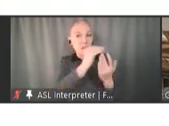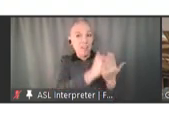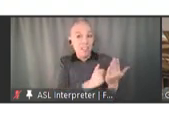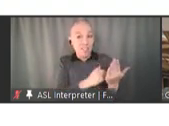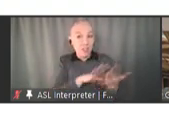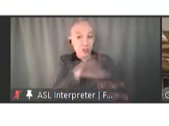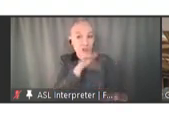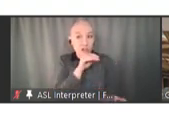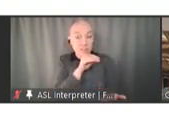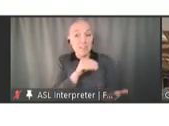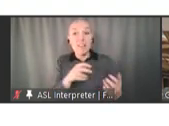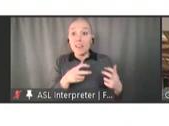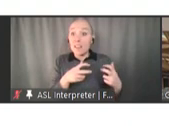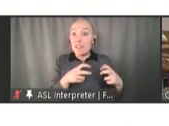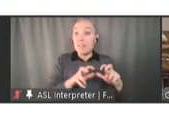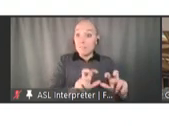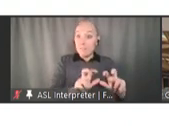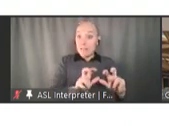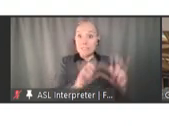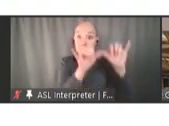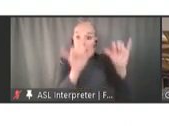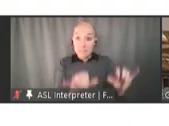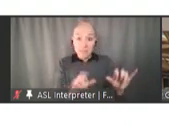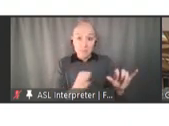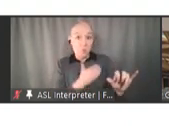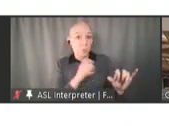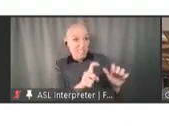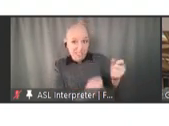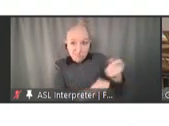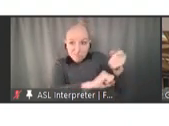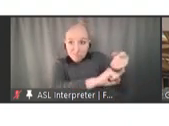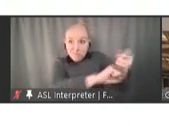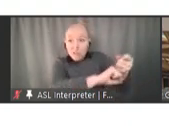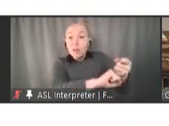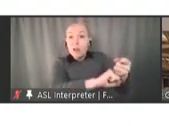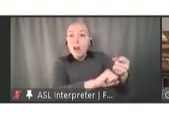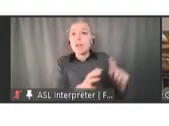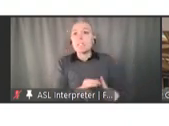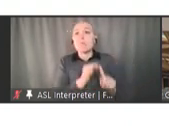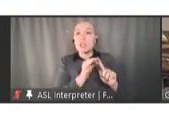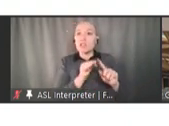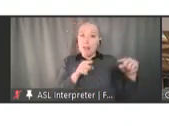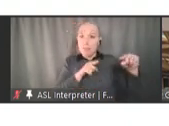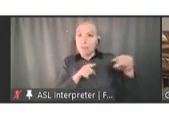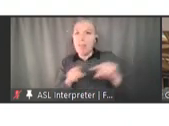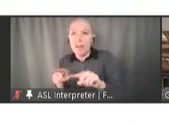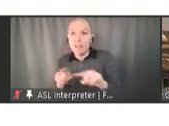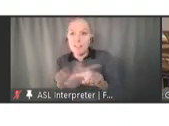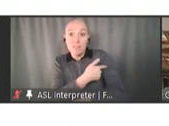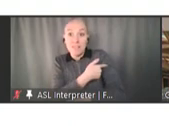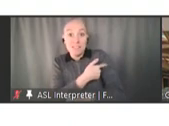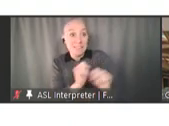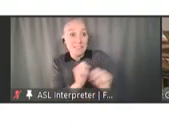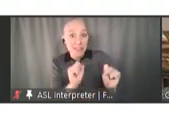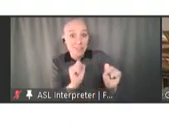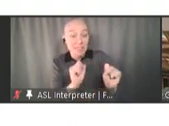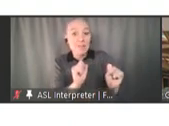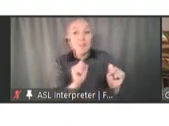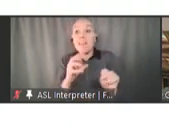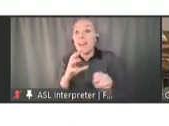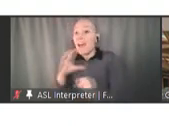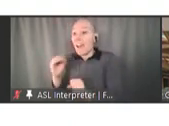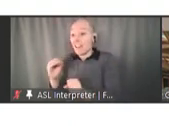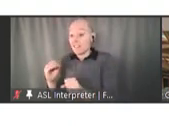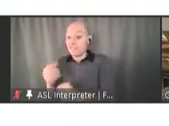do as systems, and actually sort of aligning and bringing the vaccine safety and effectiveness systems together potentially